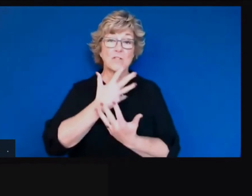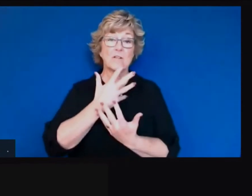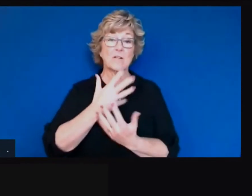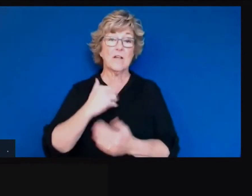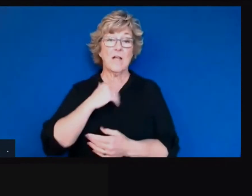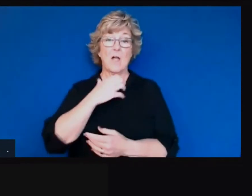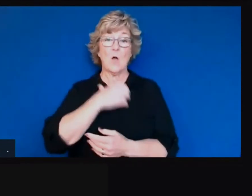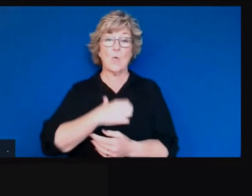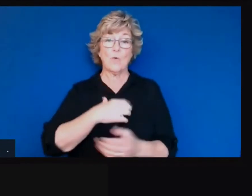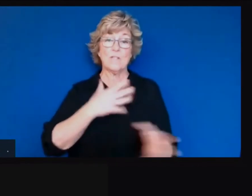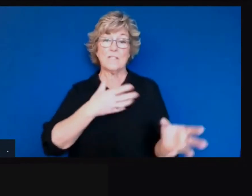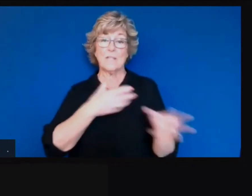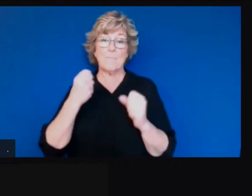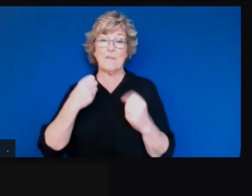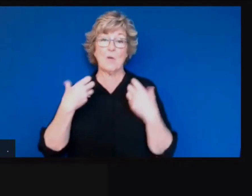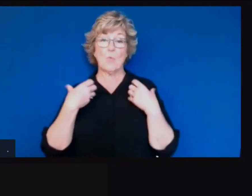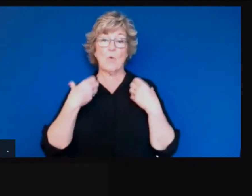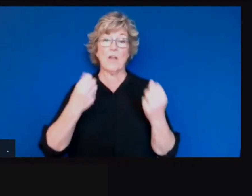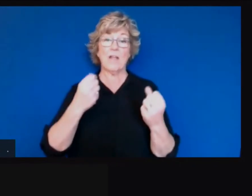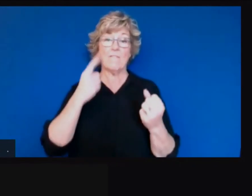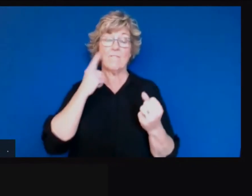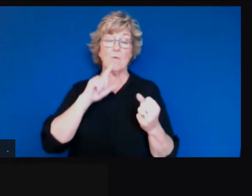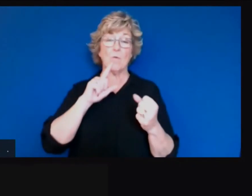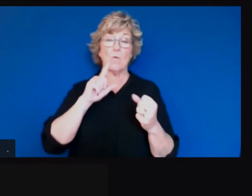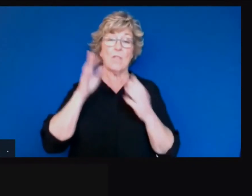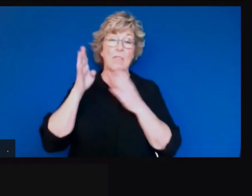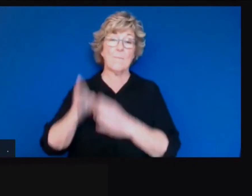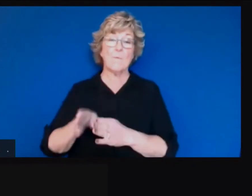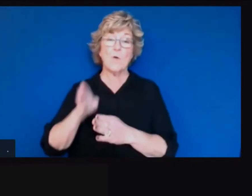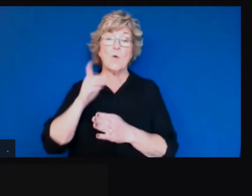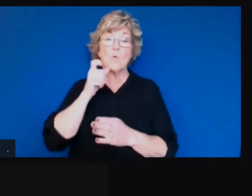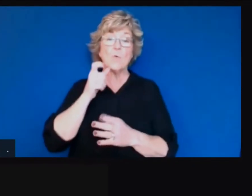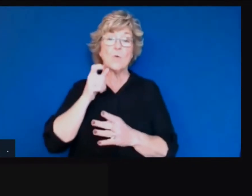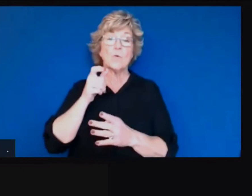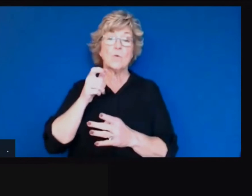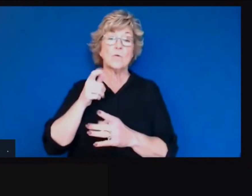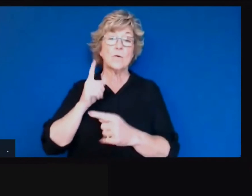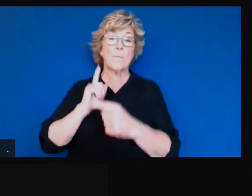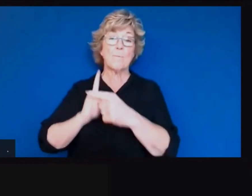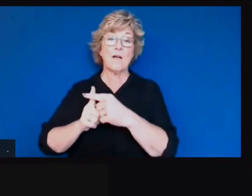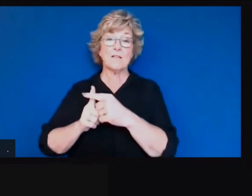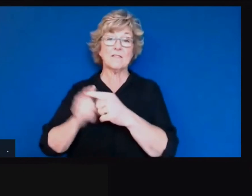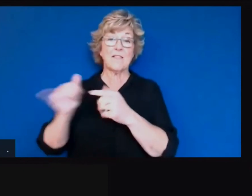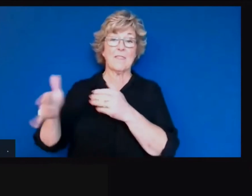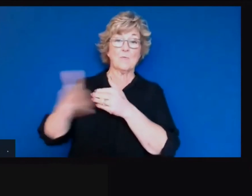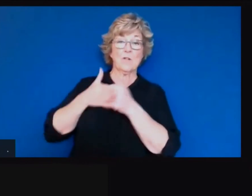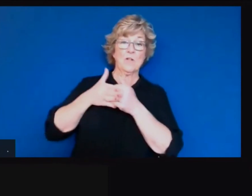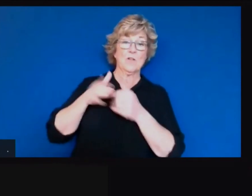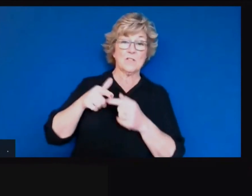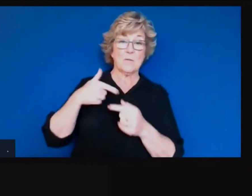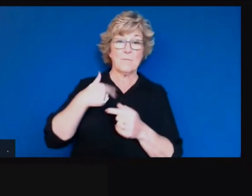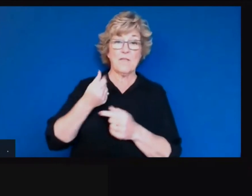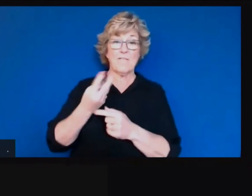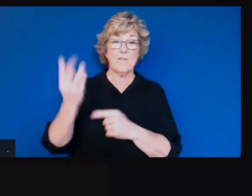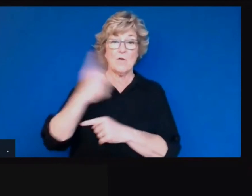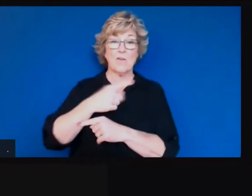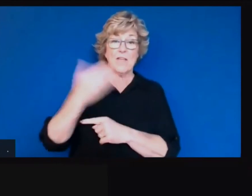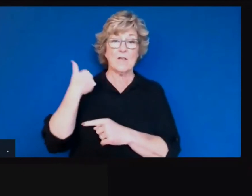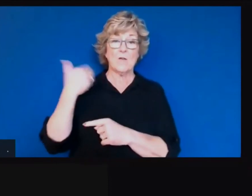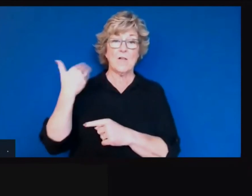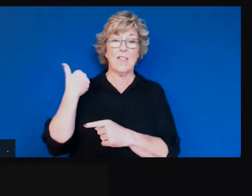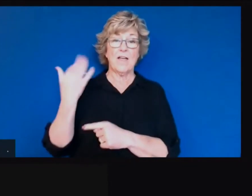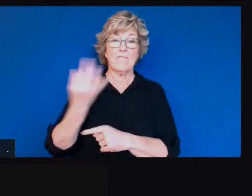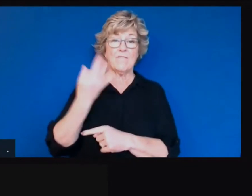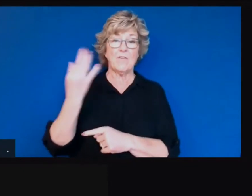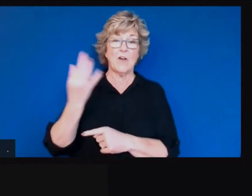wish speedy recovery for the individual that tested positive. That was proximate to me a number of days ago. I think it was on Friday,